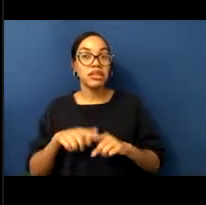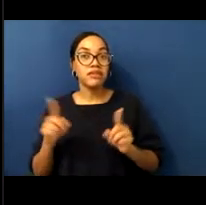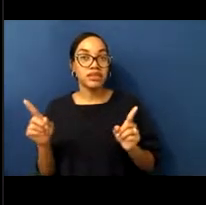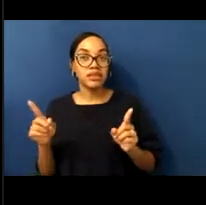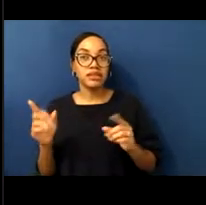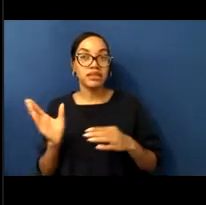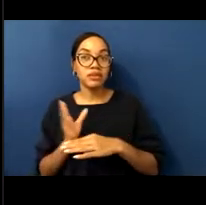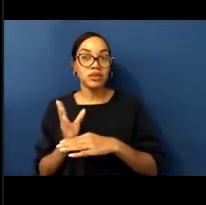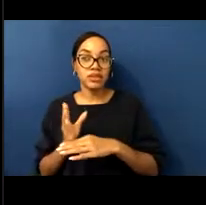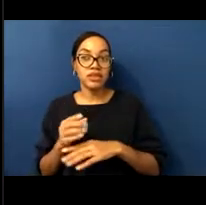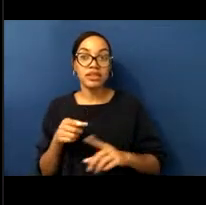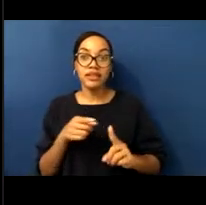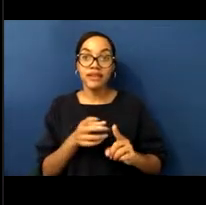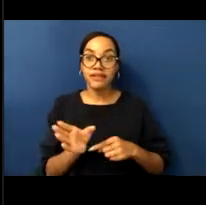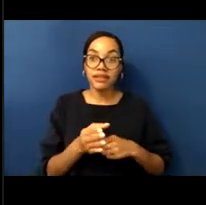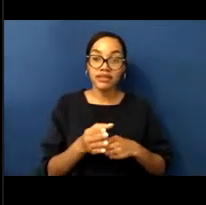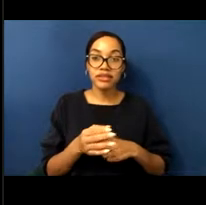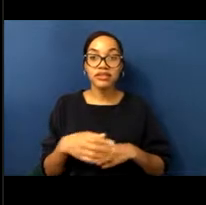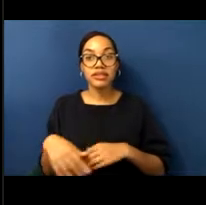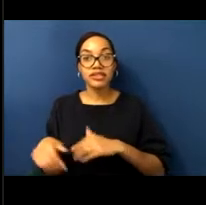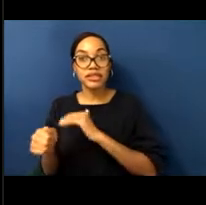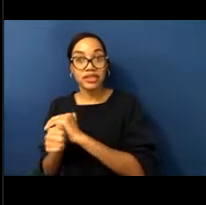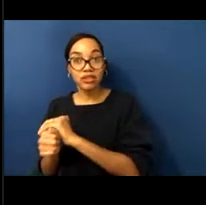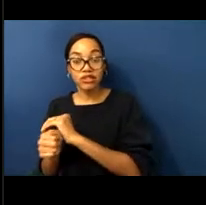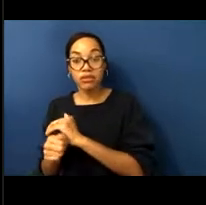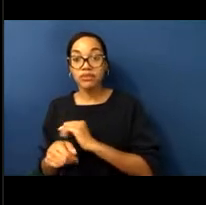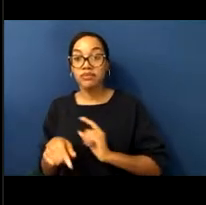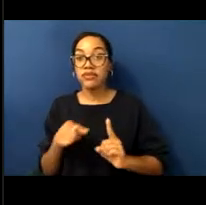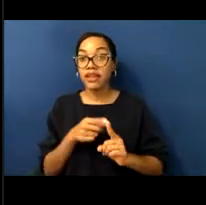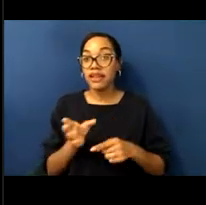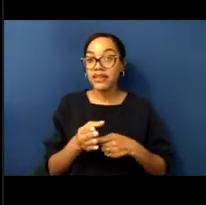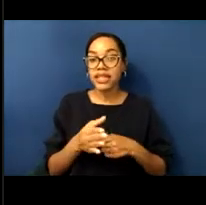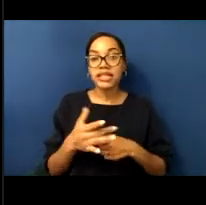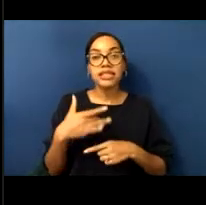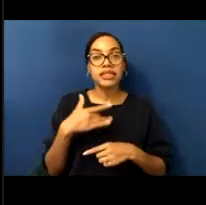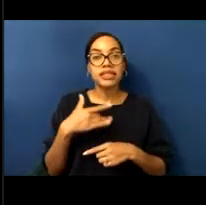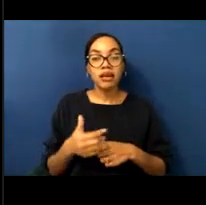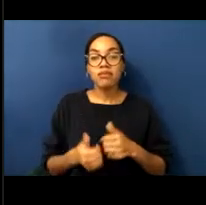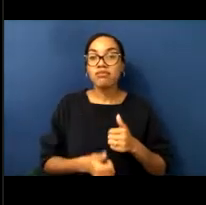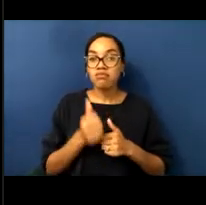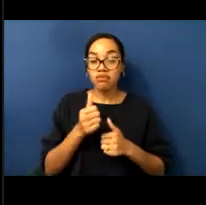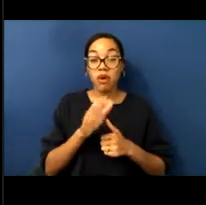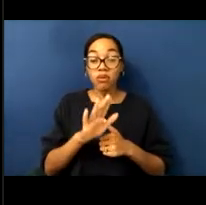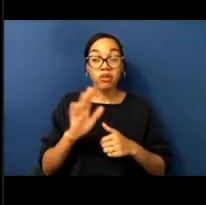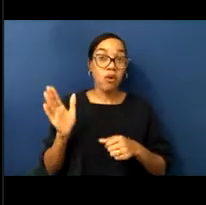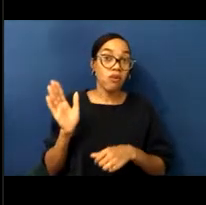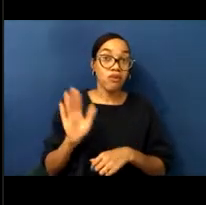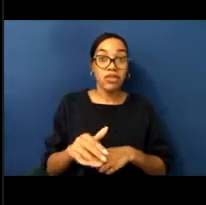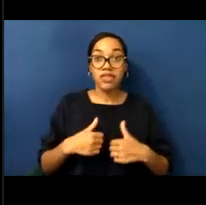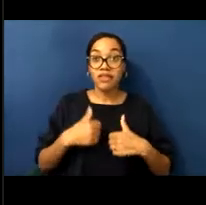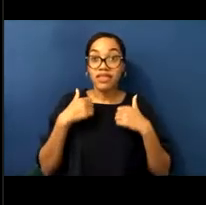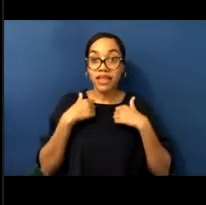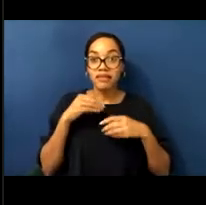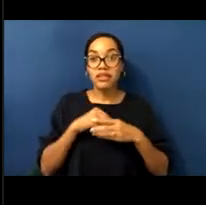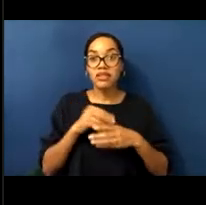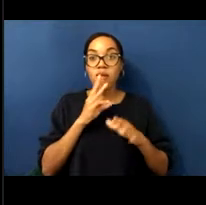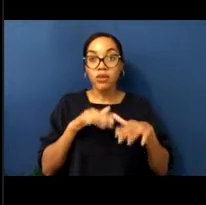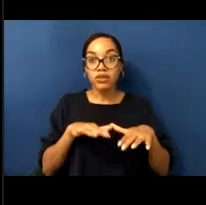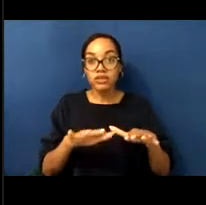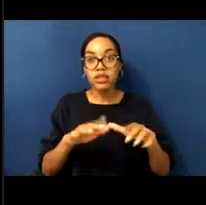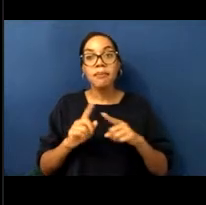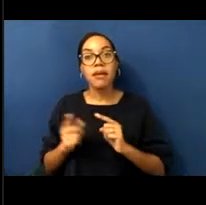Again, marine fish spend all of their life in the ocean. Sea turtles spend the majority of their life in the ocean, but they have to lay their eggs